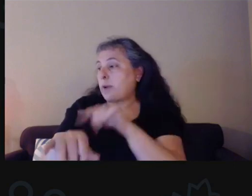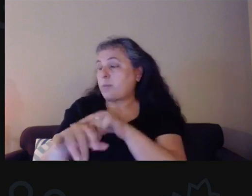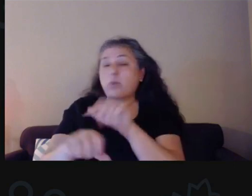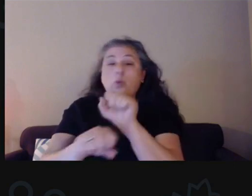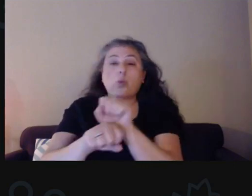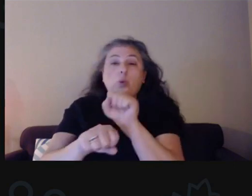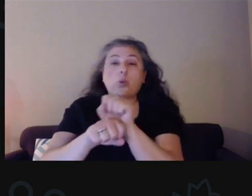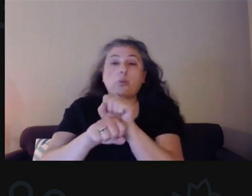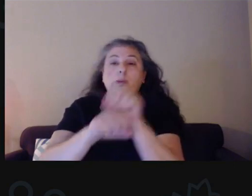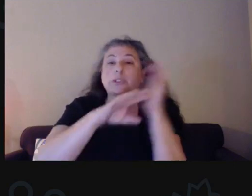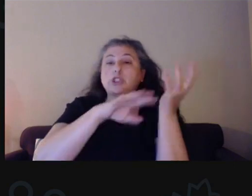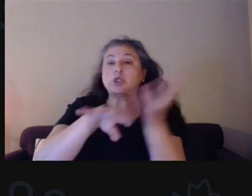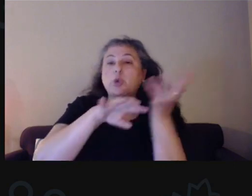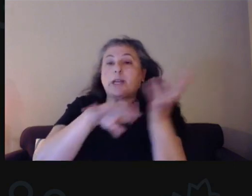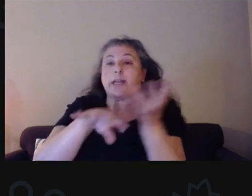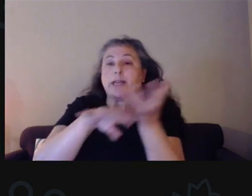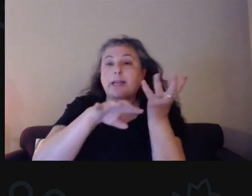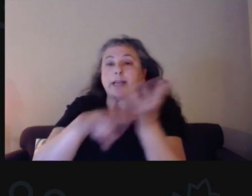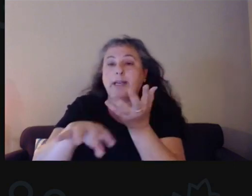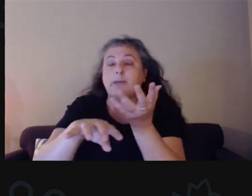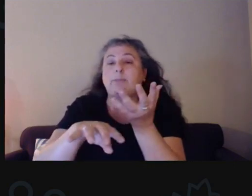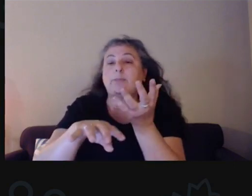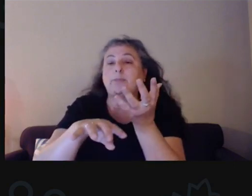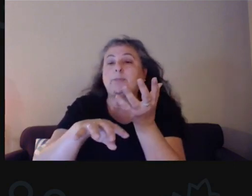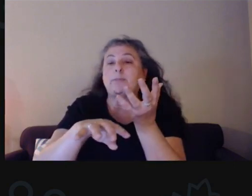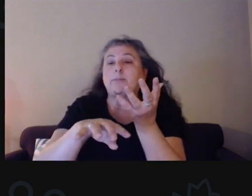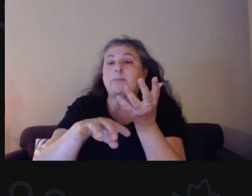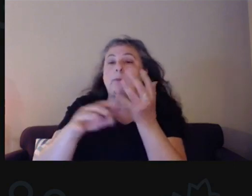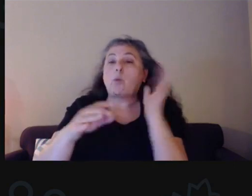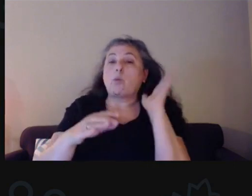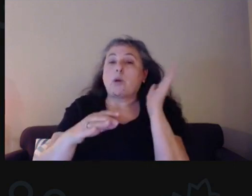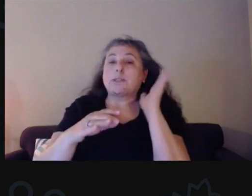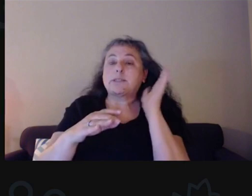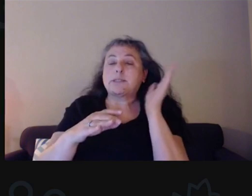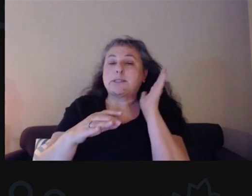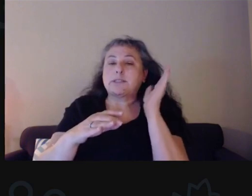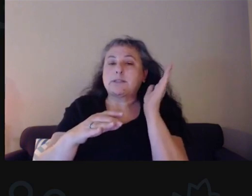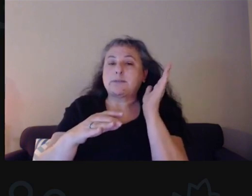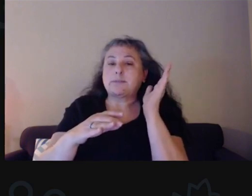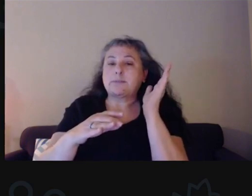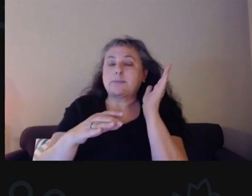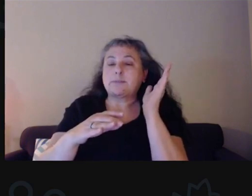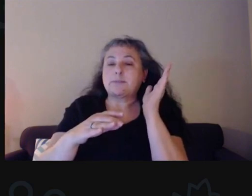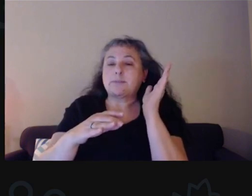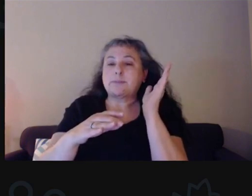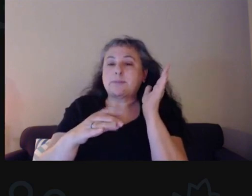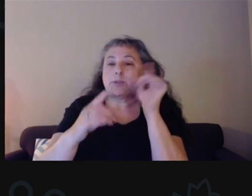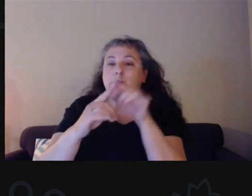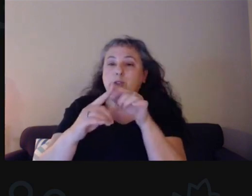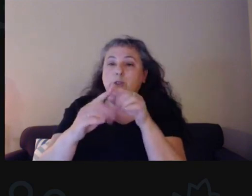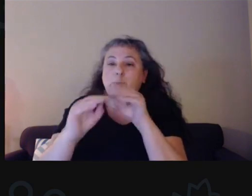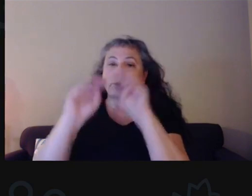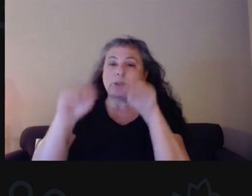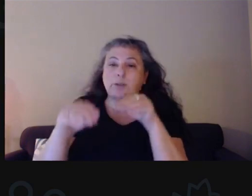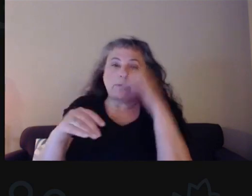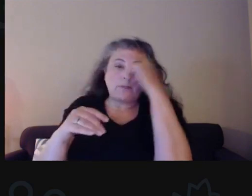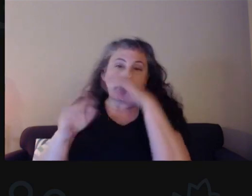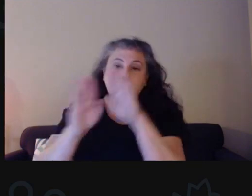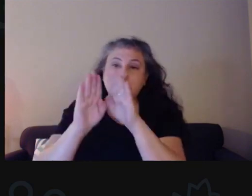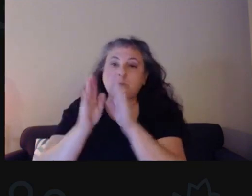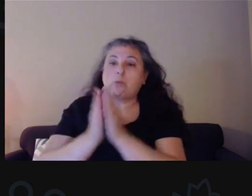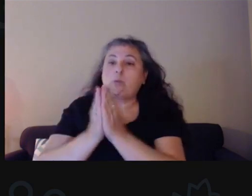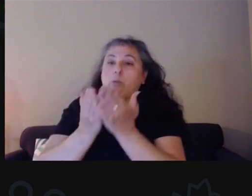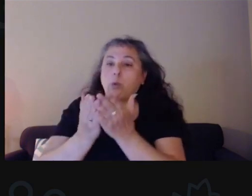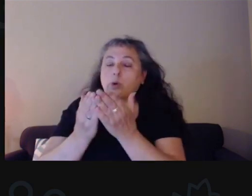to stream that live in-person presentation taking place at our museum to our museum Facebook and YouTube pages